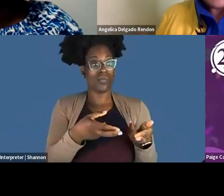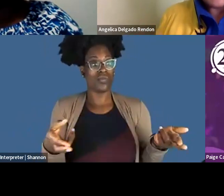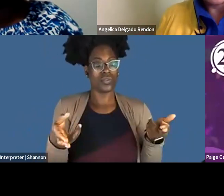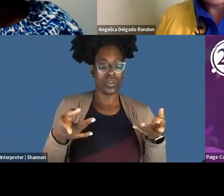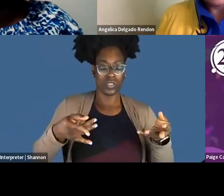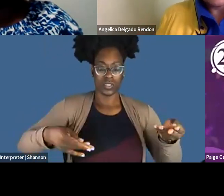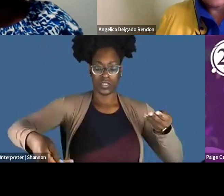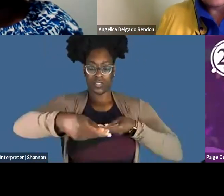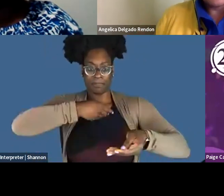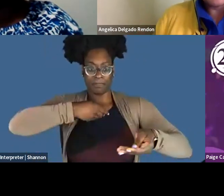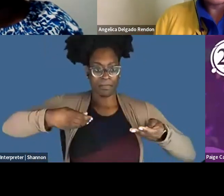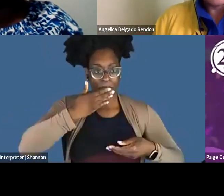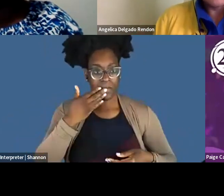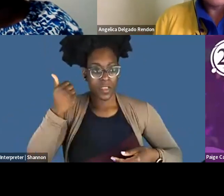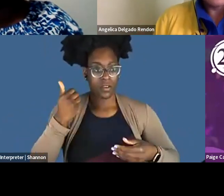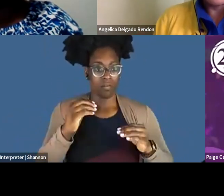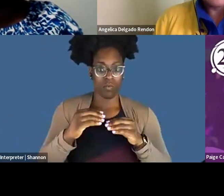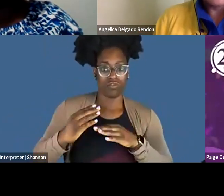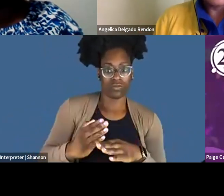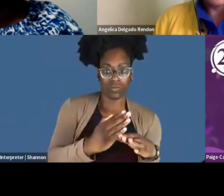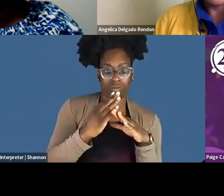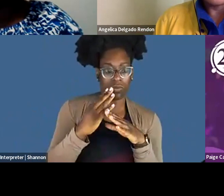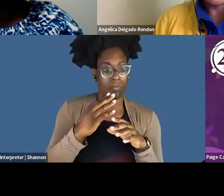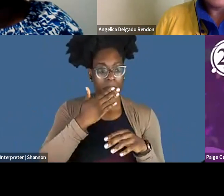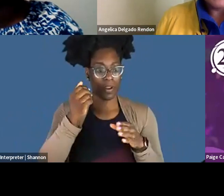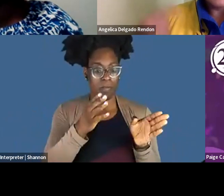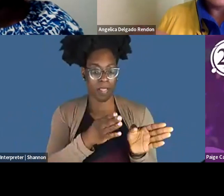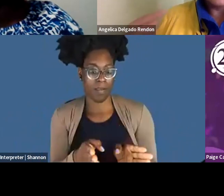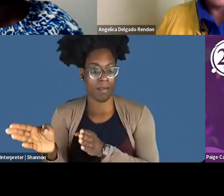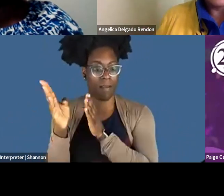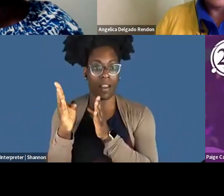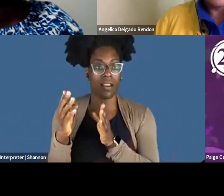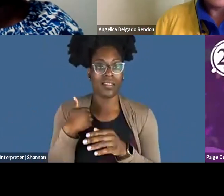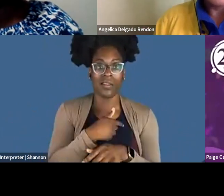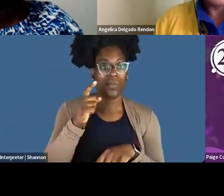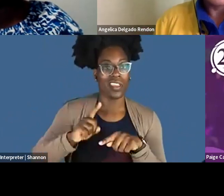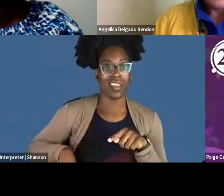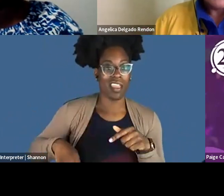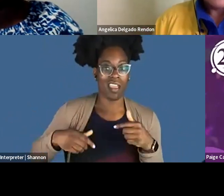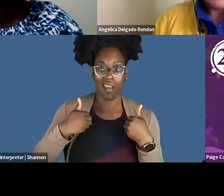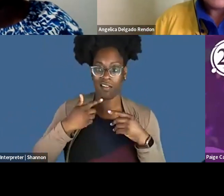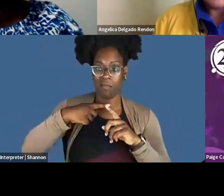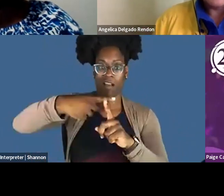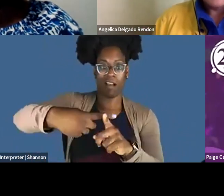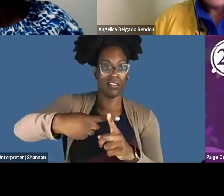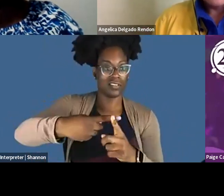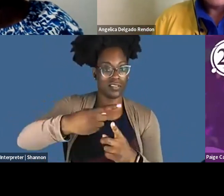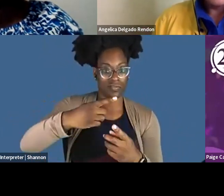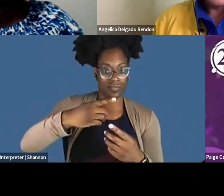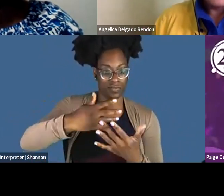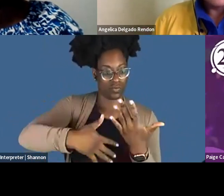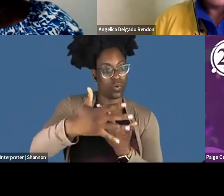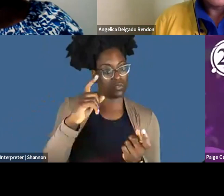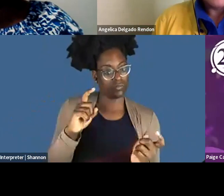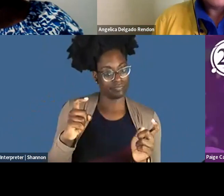with planning, and maybe we can talk more about that in the follow-up question. But I